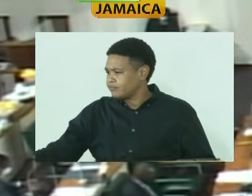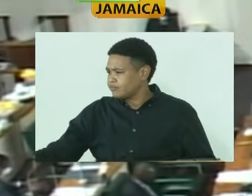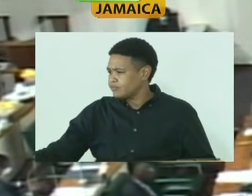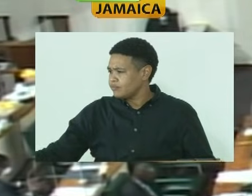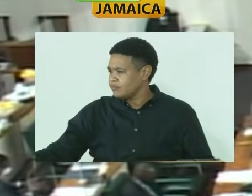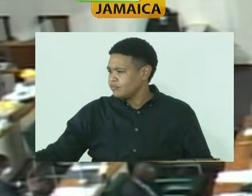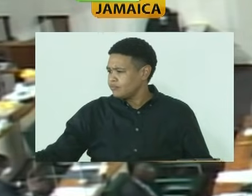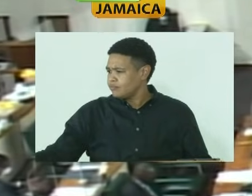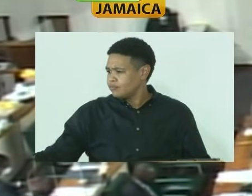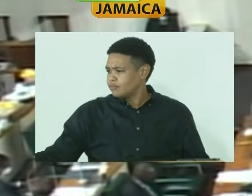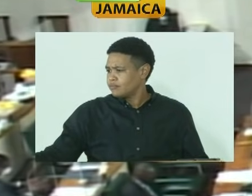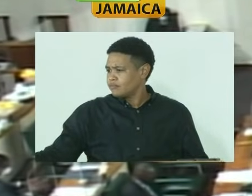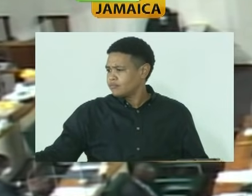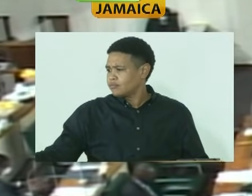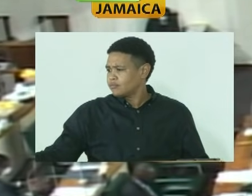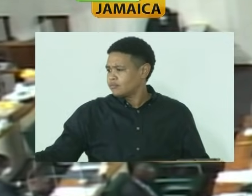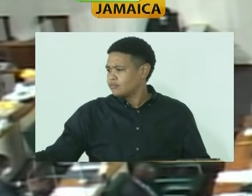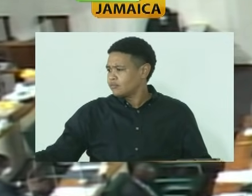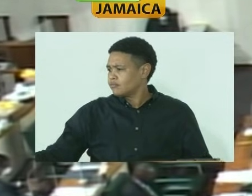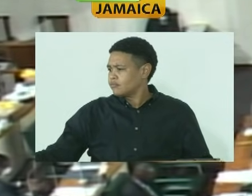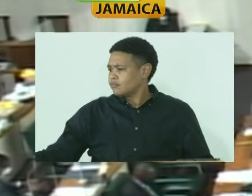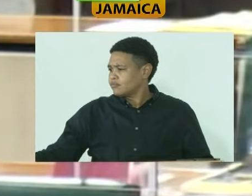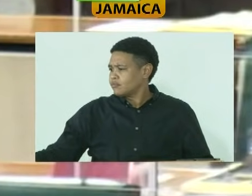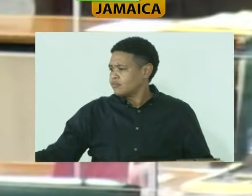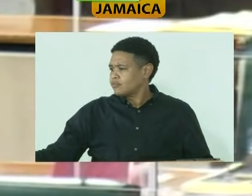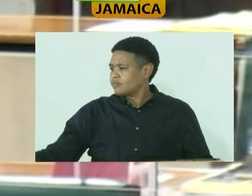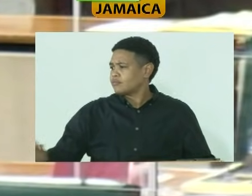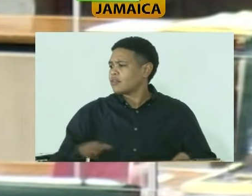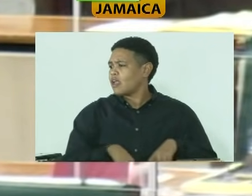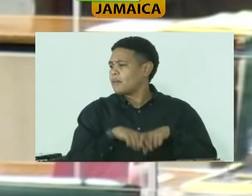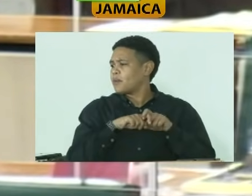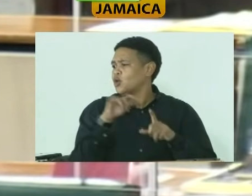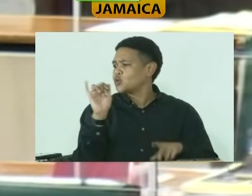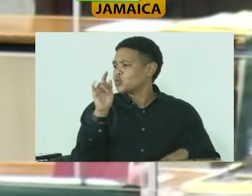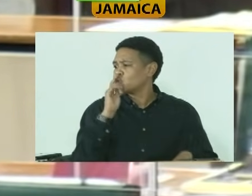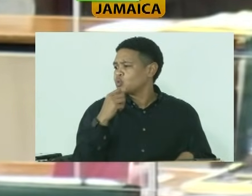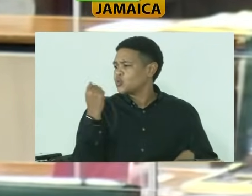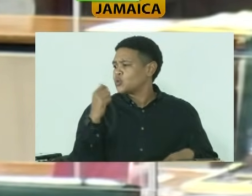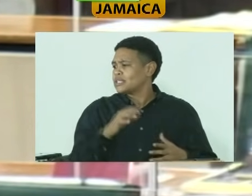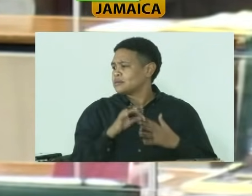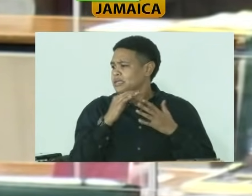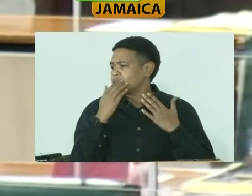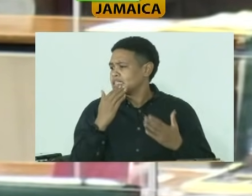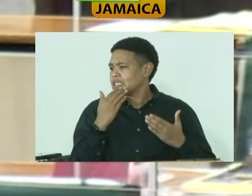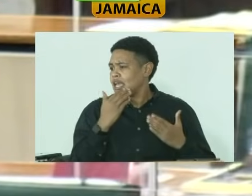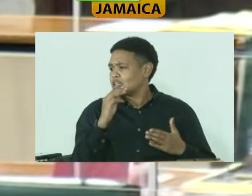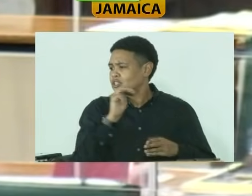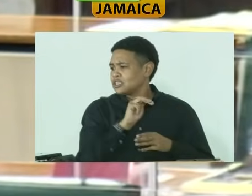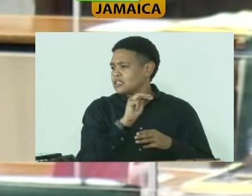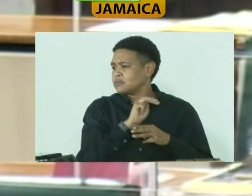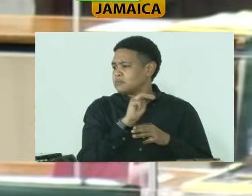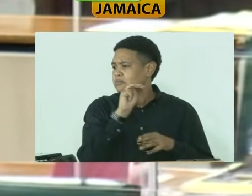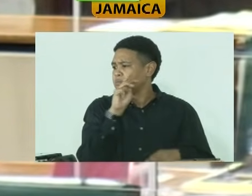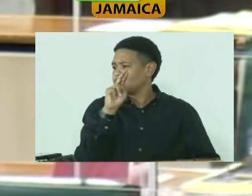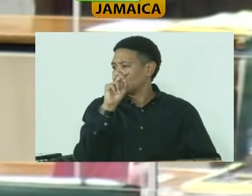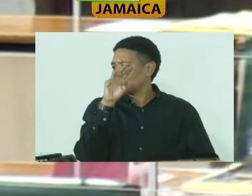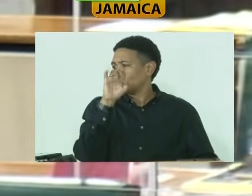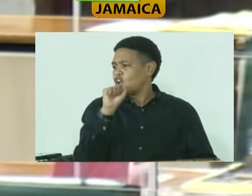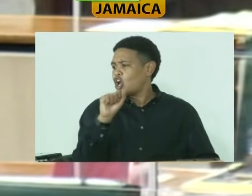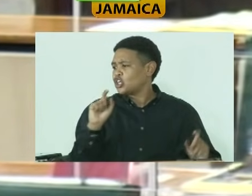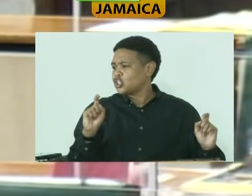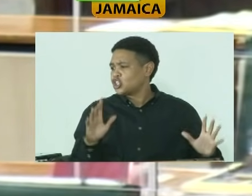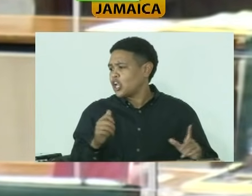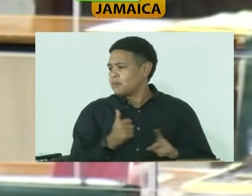I pause also to say a special thanks to Mr. Dawes, Chairman Morin, and the entire